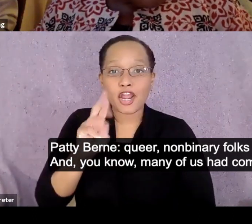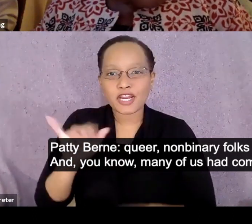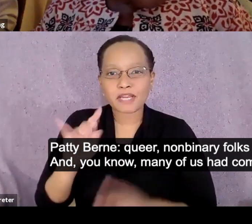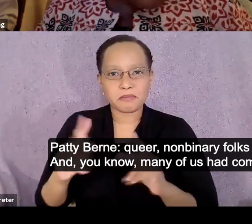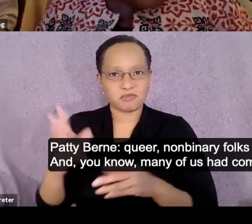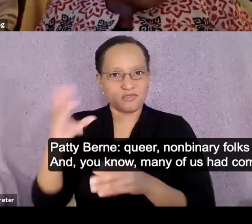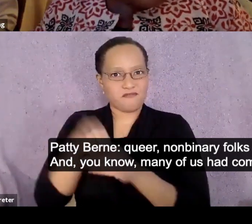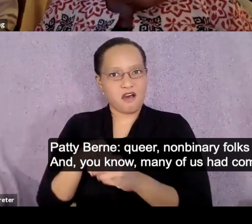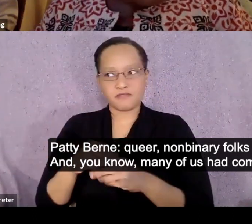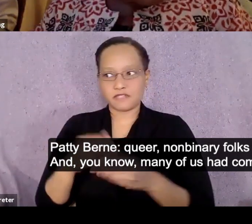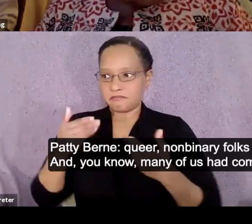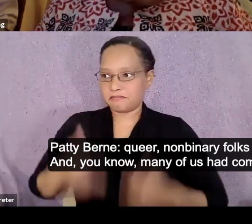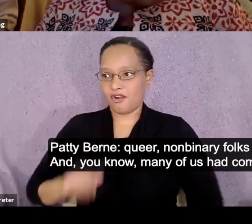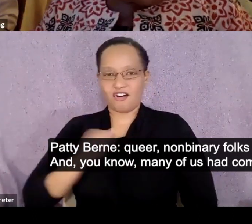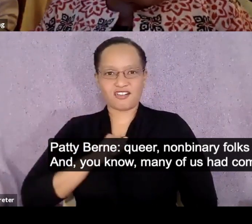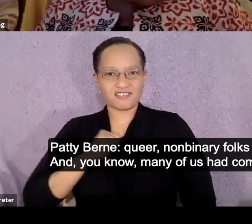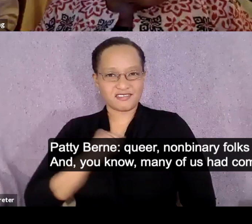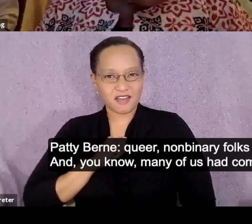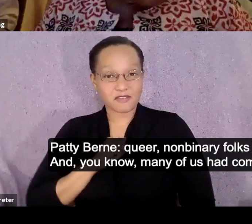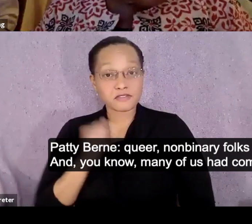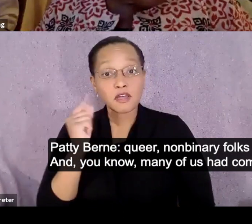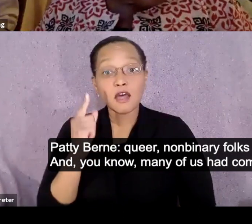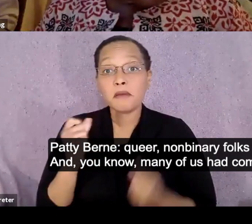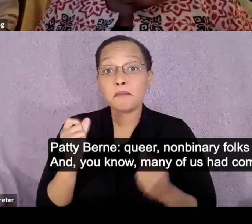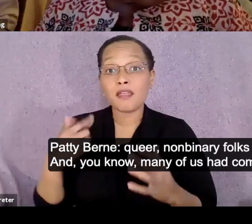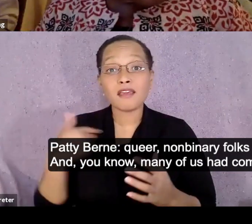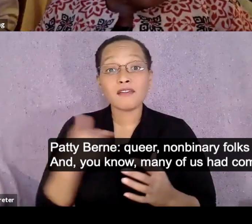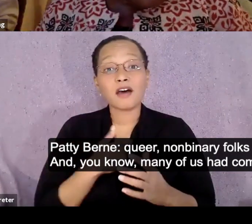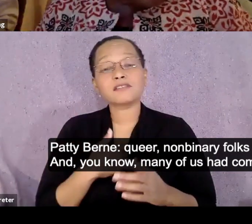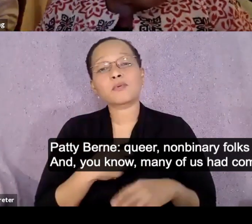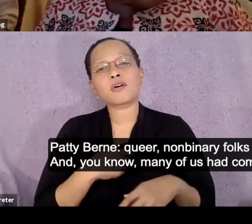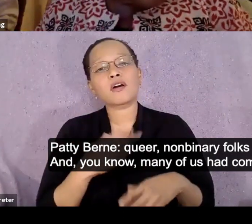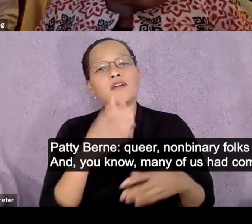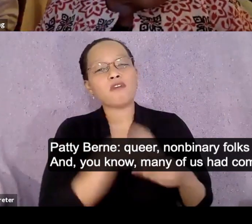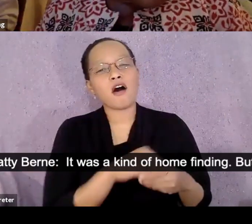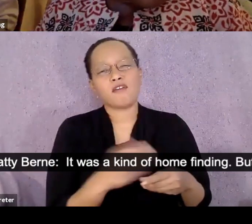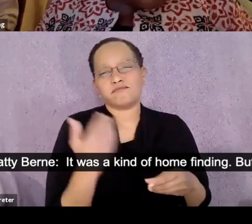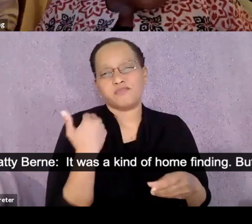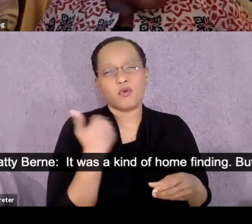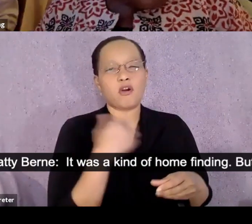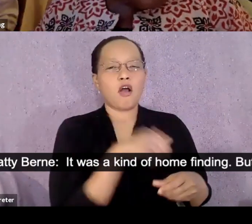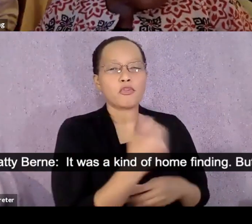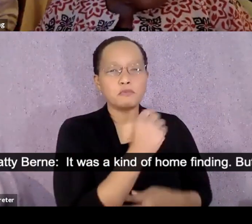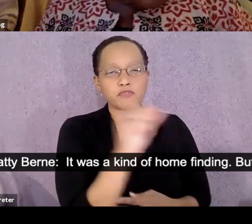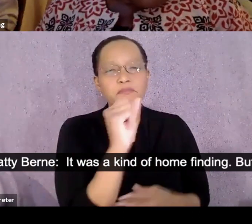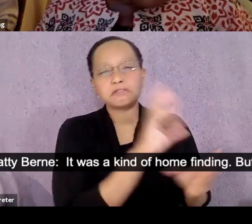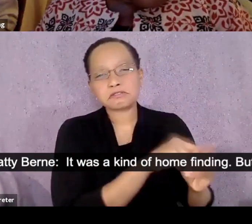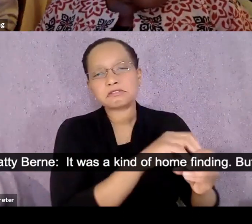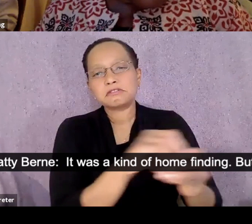of that. And, you know, many of us had come from other movements. It was a kind